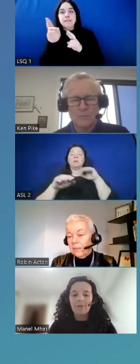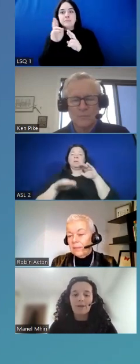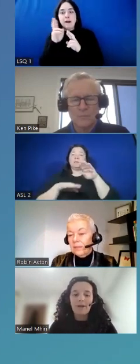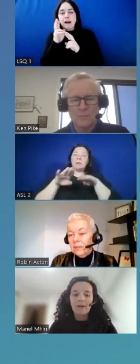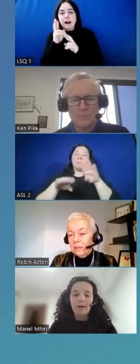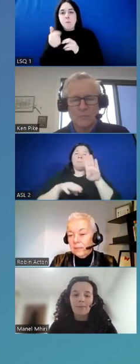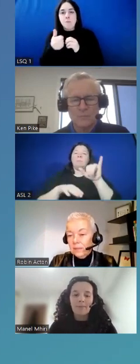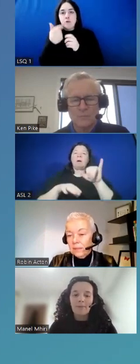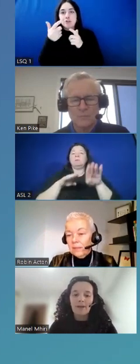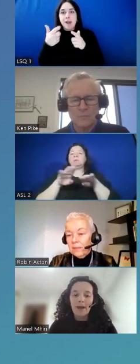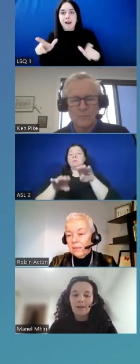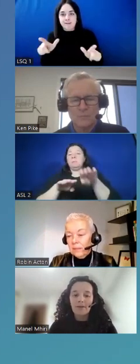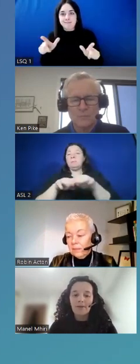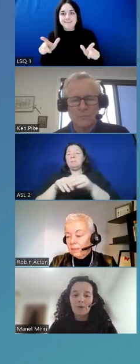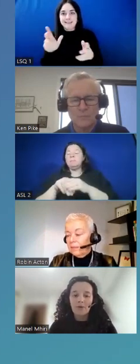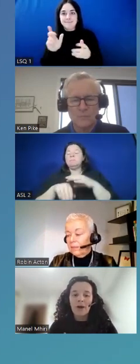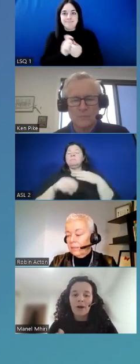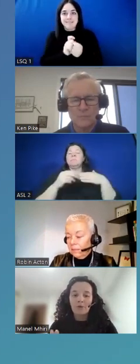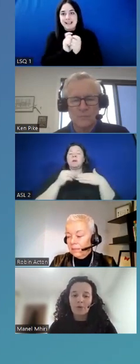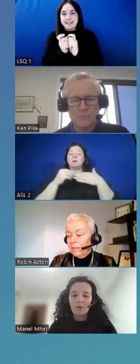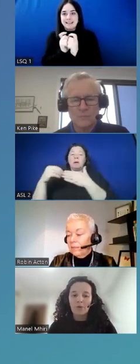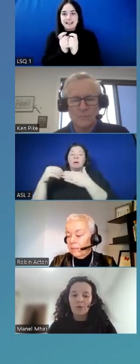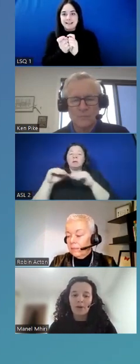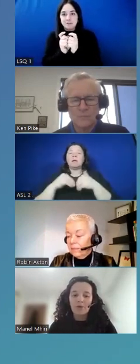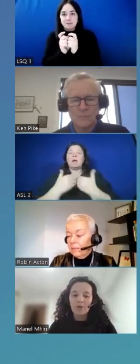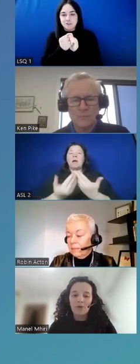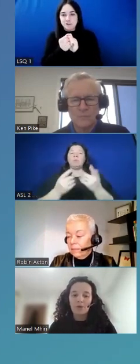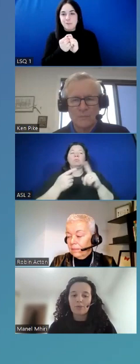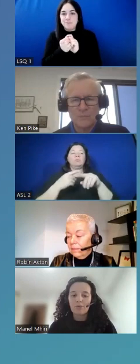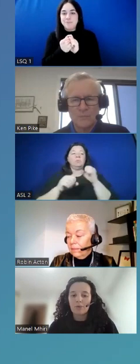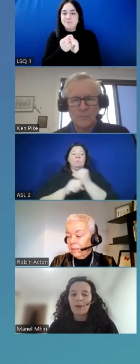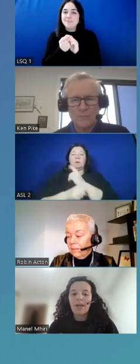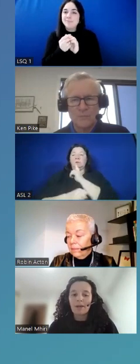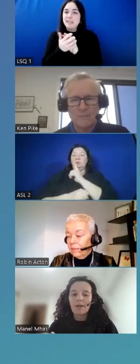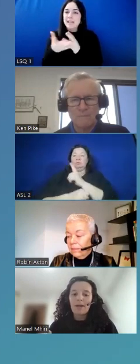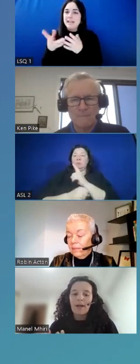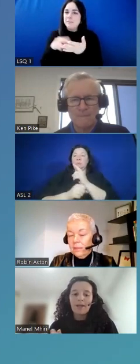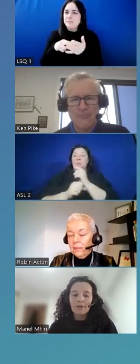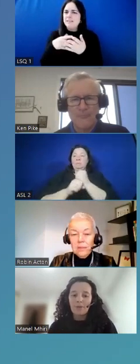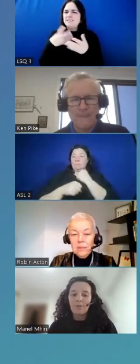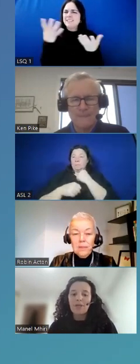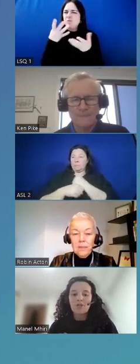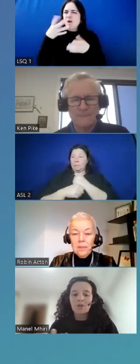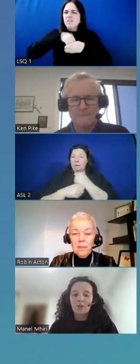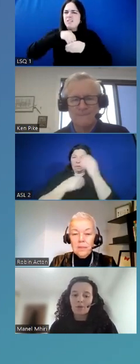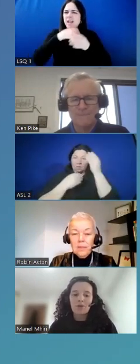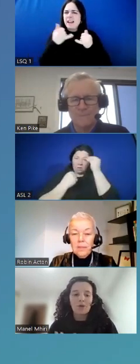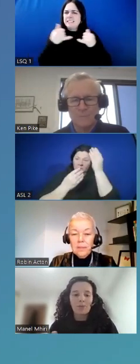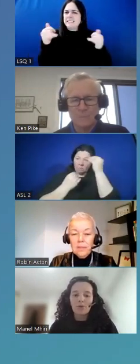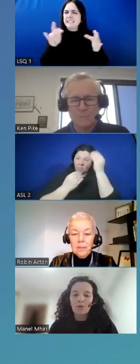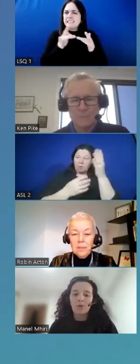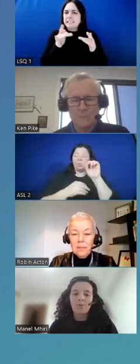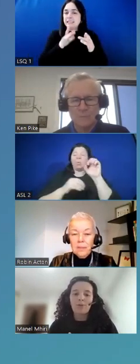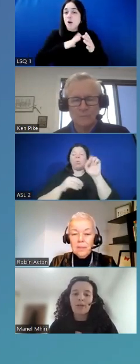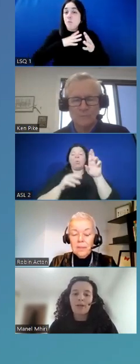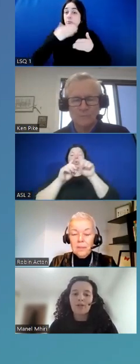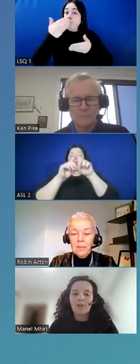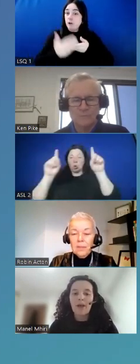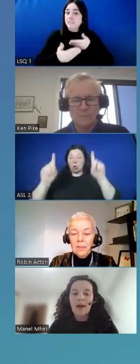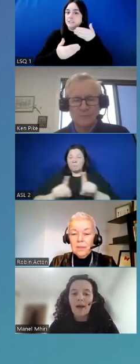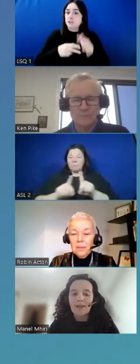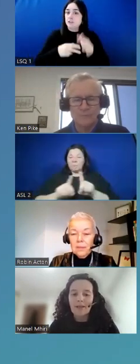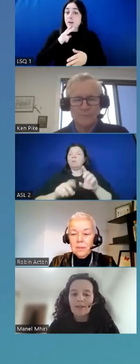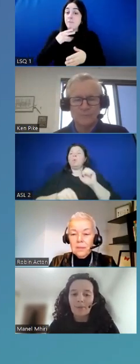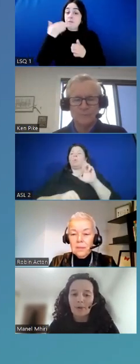step-by-step guidance on how to ensure to make any information or document or